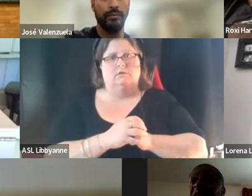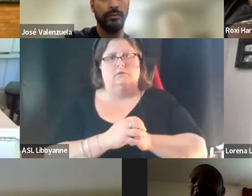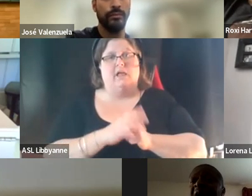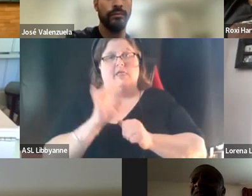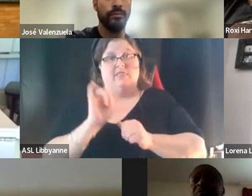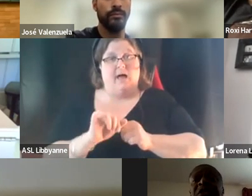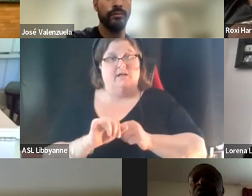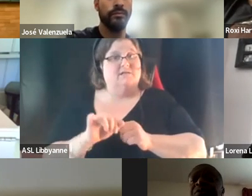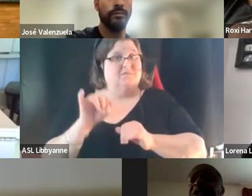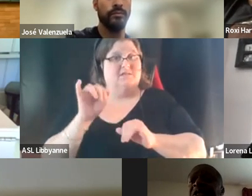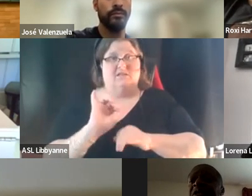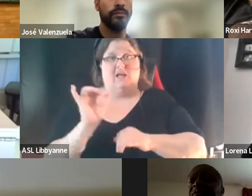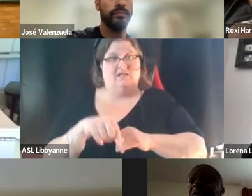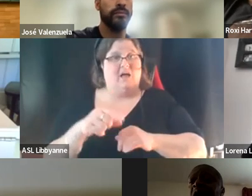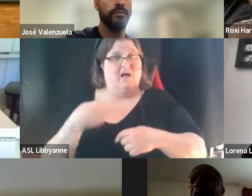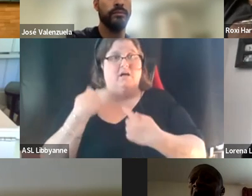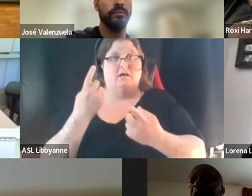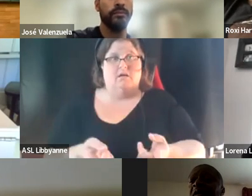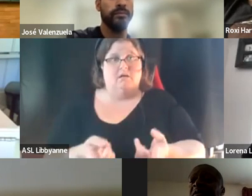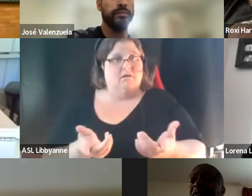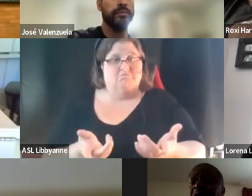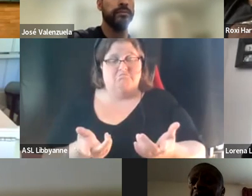as we've had so many superintendents.